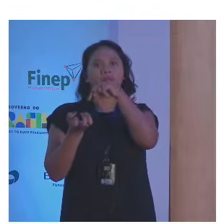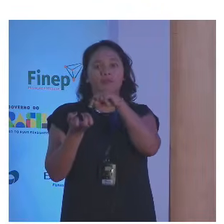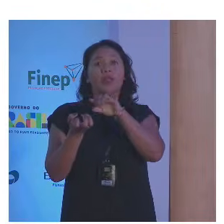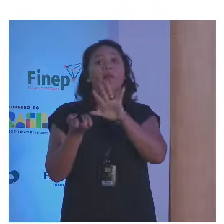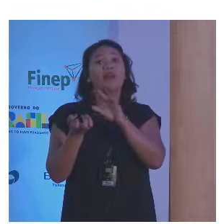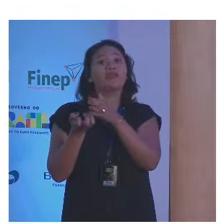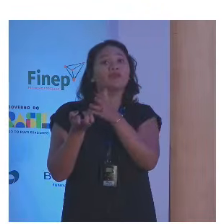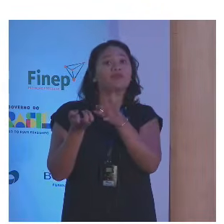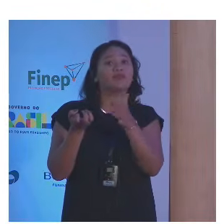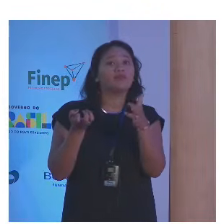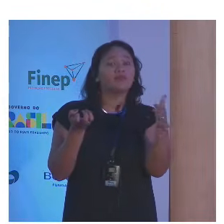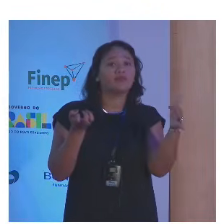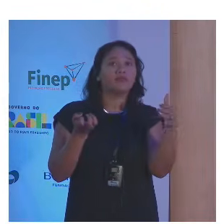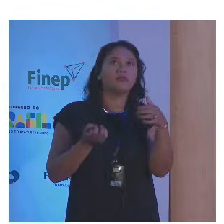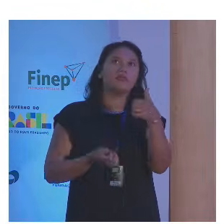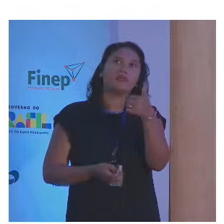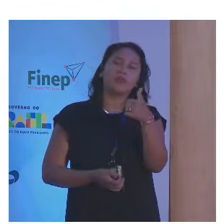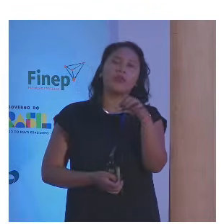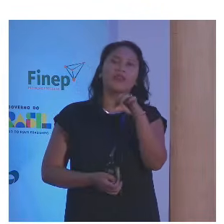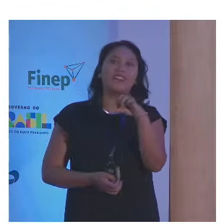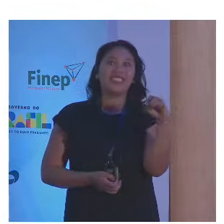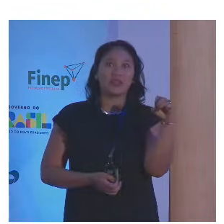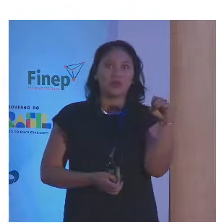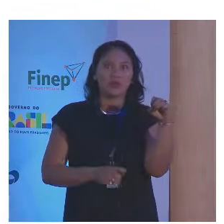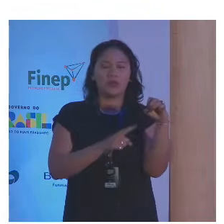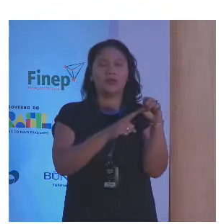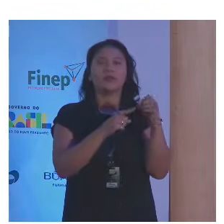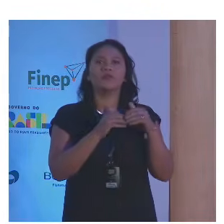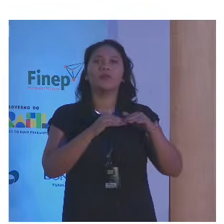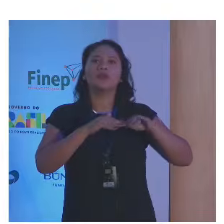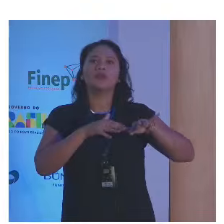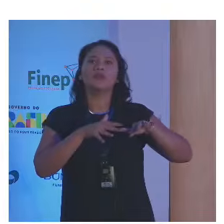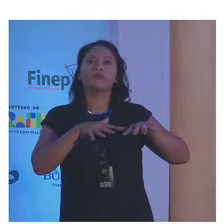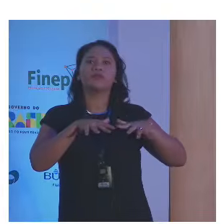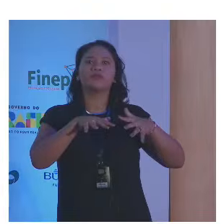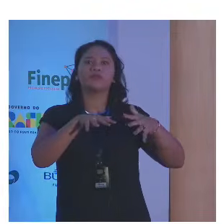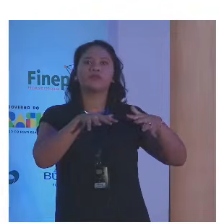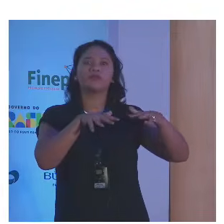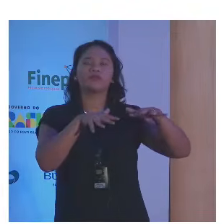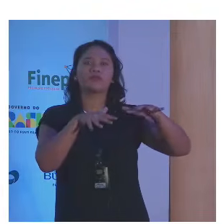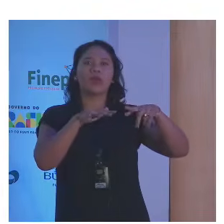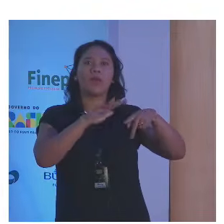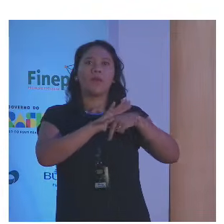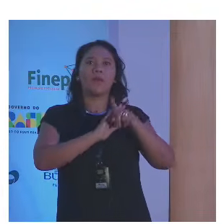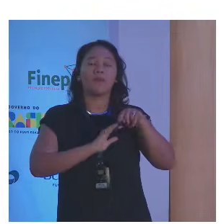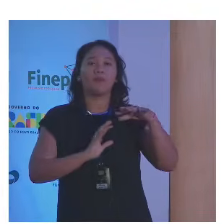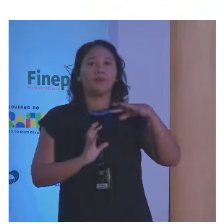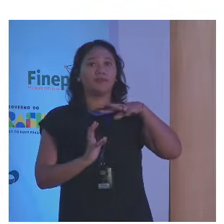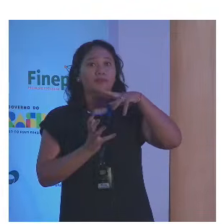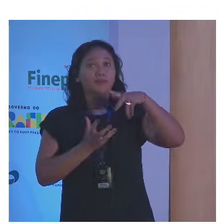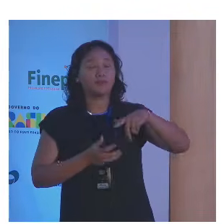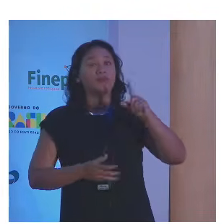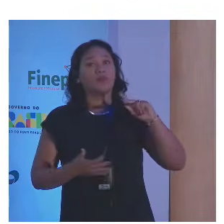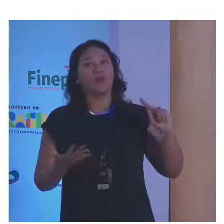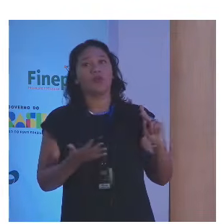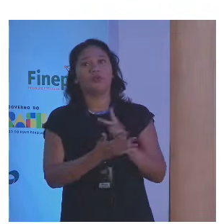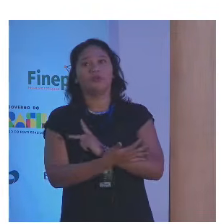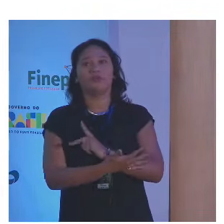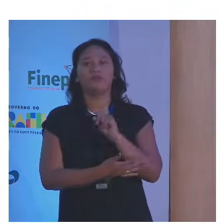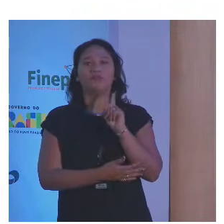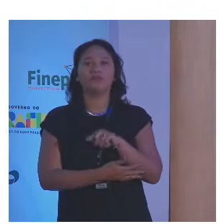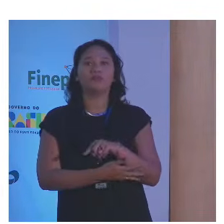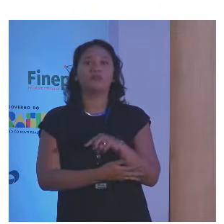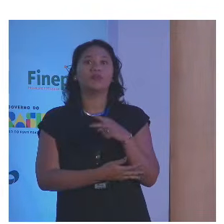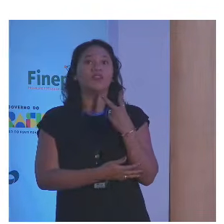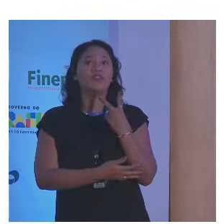1900, the rise of the sea surface has been, or the sea level has been about 25